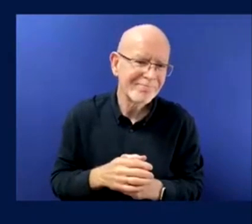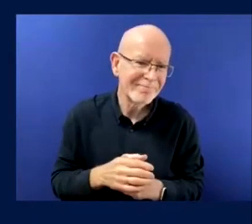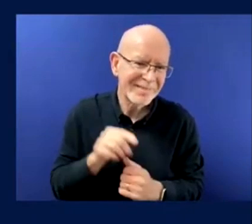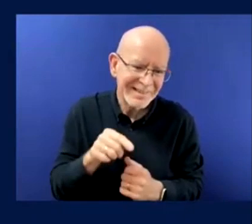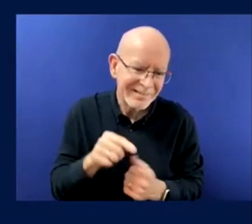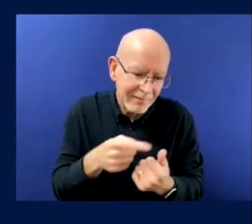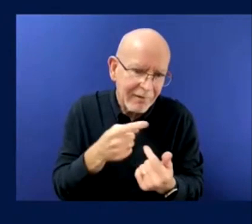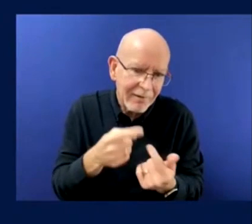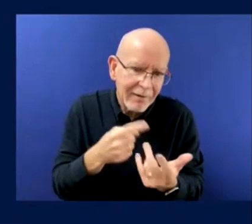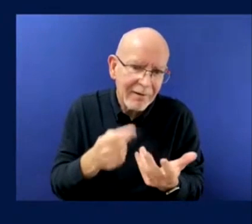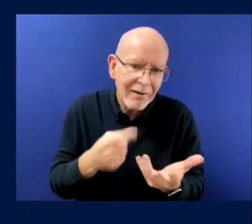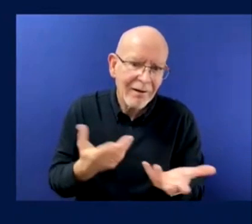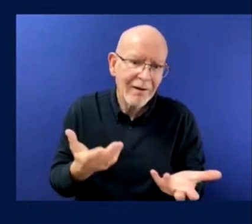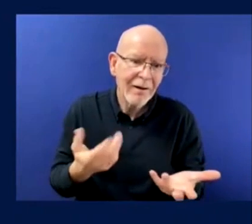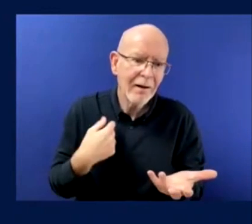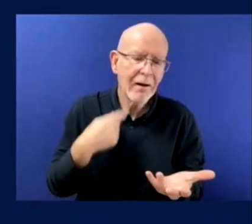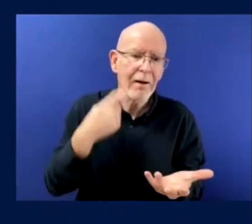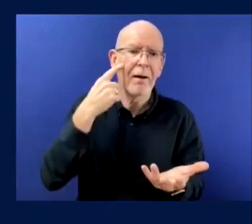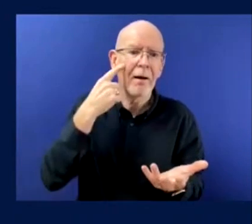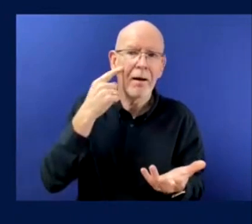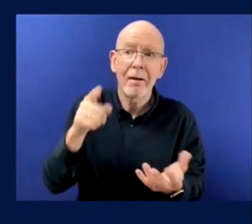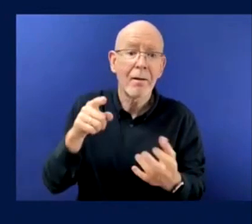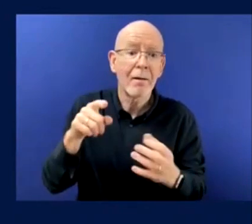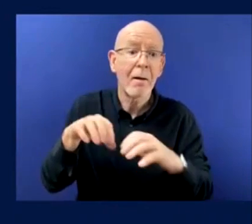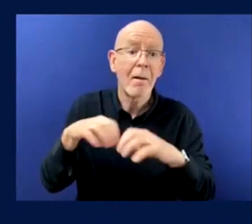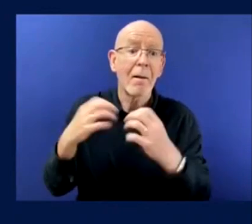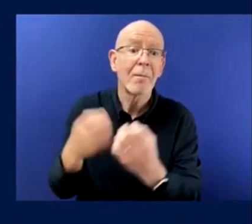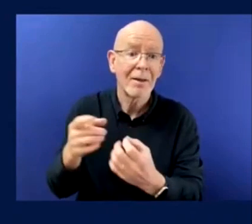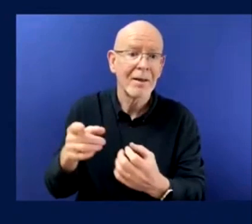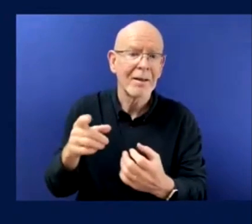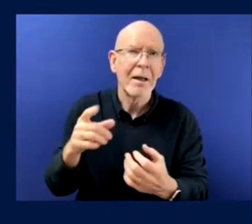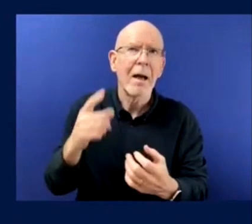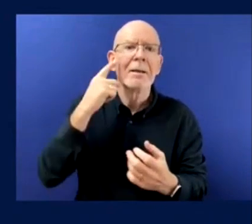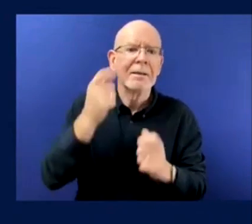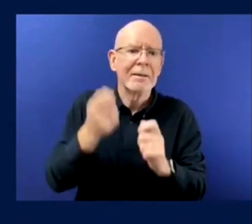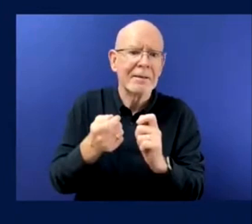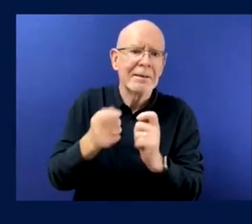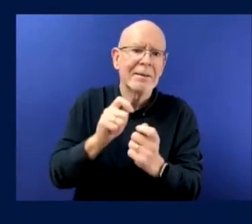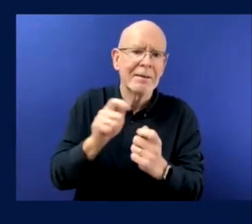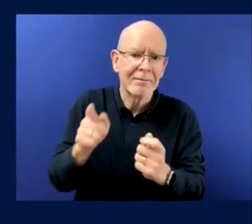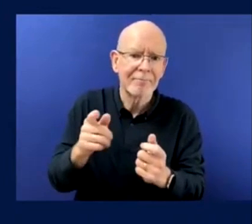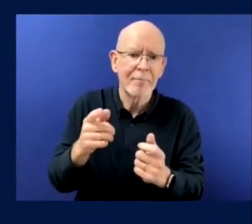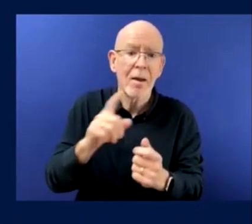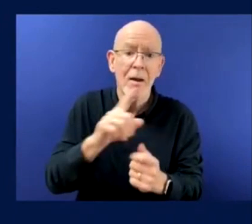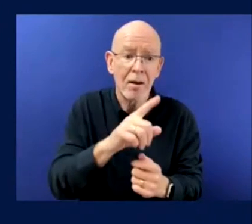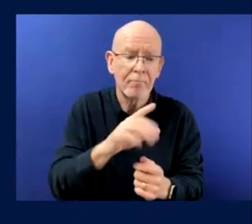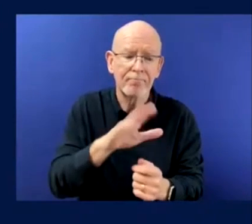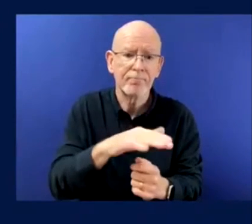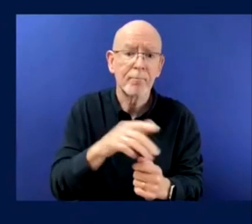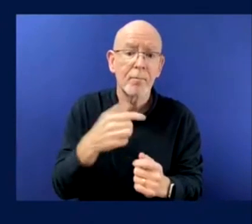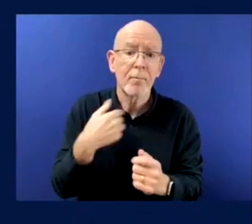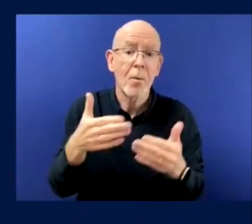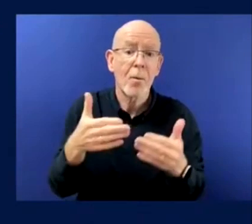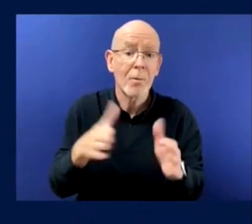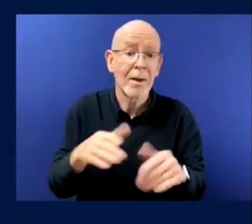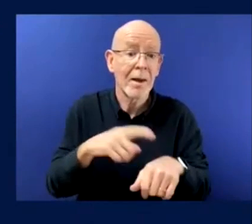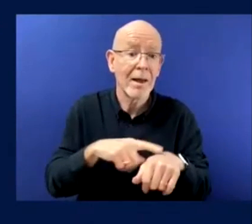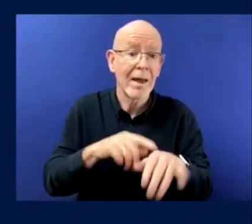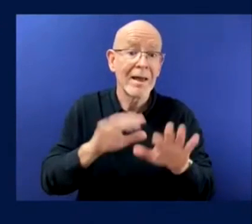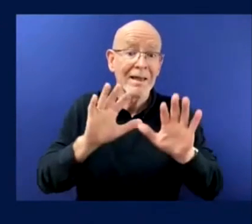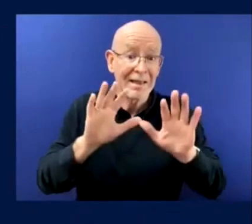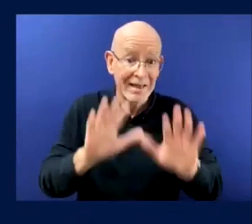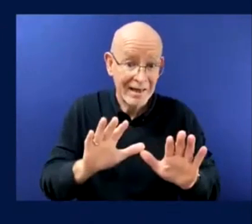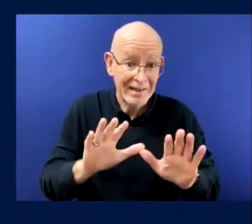to reach out, because I'm always kind of worried that people are going to say something not take me seriously or something like that,